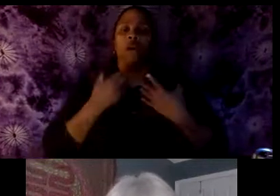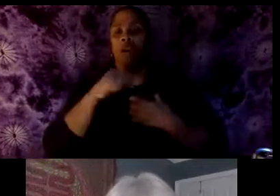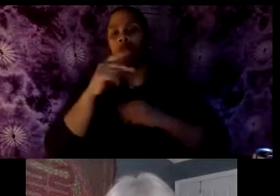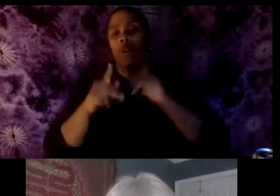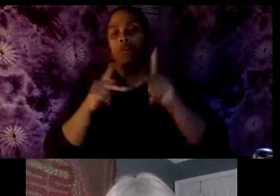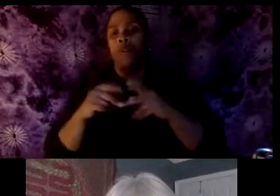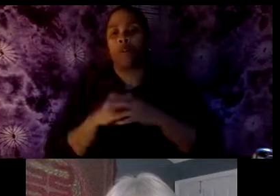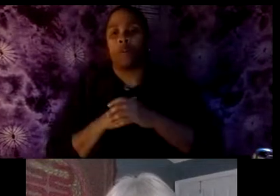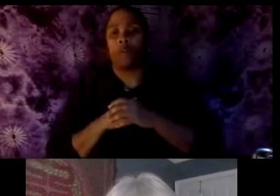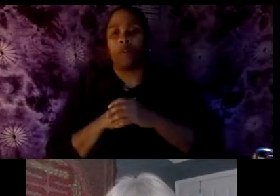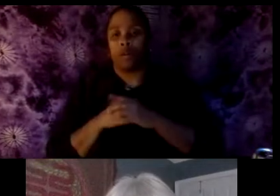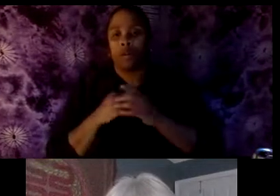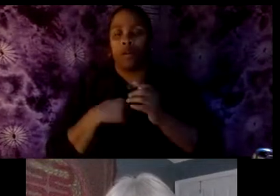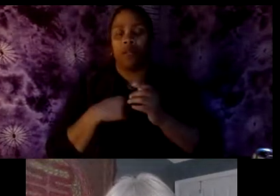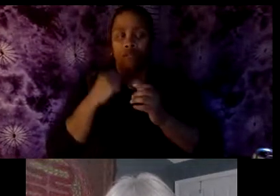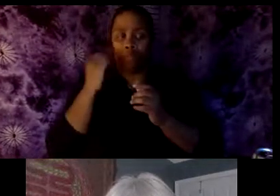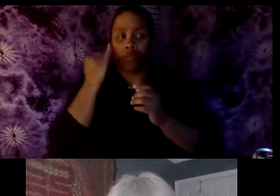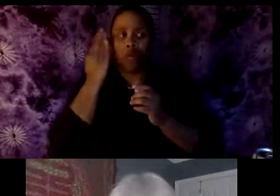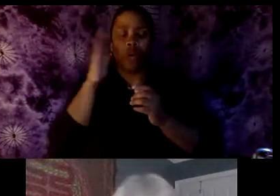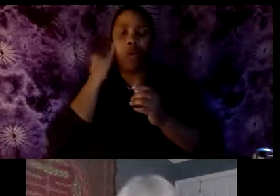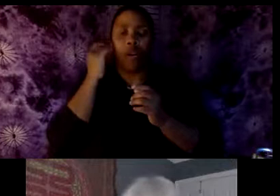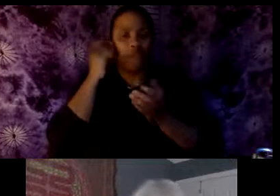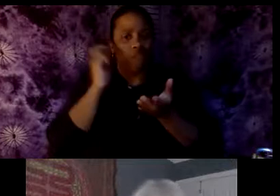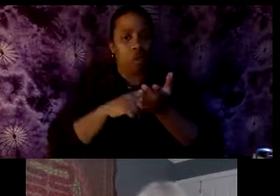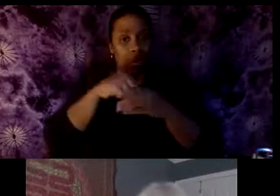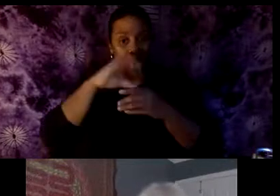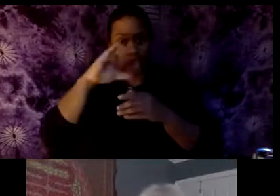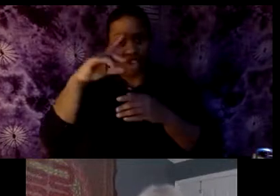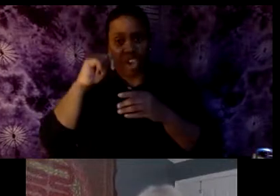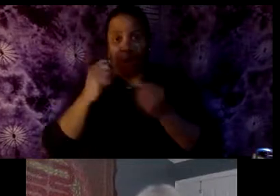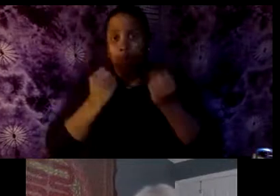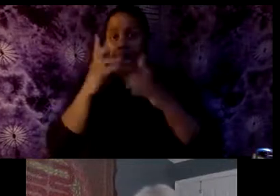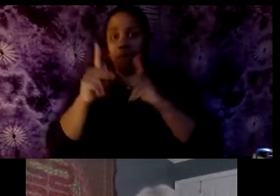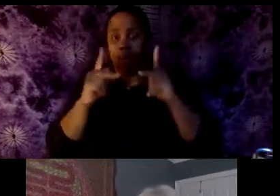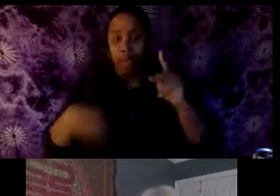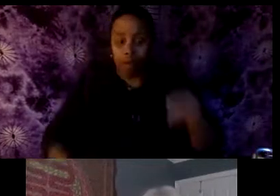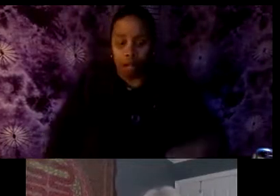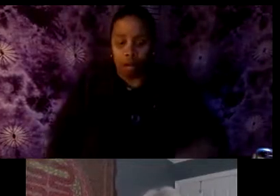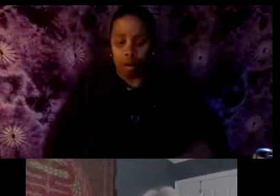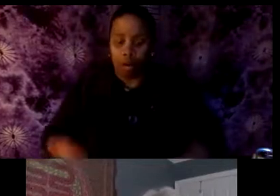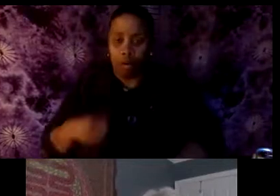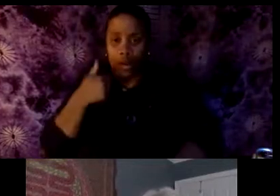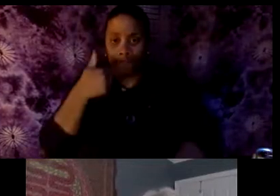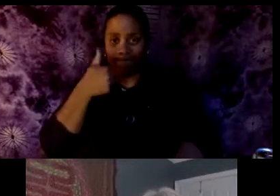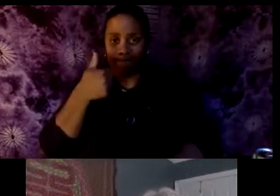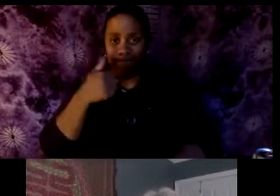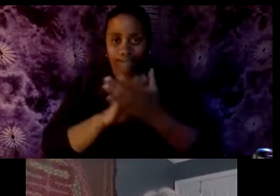a lot of those in the chat. Okay, just scrolling up. There were a lot. All